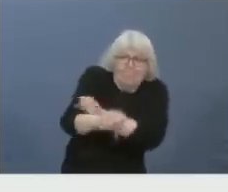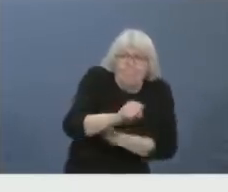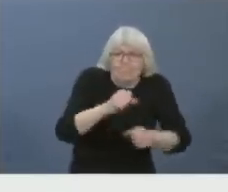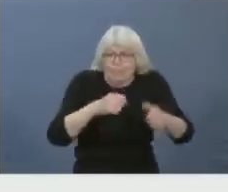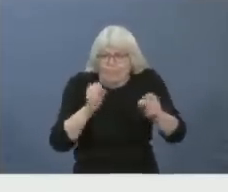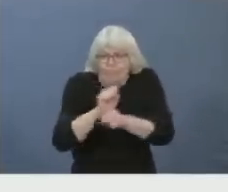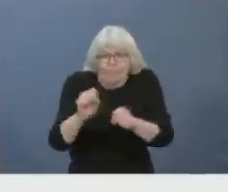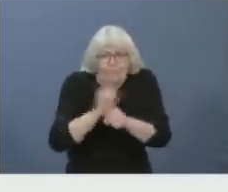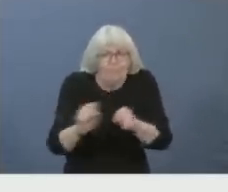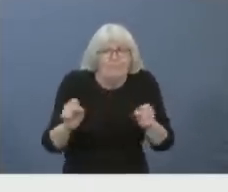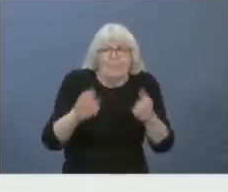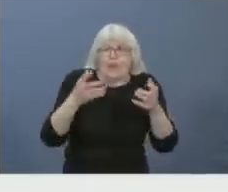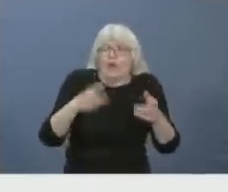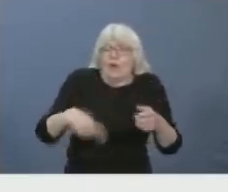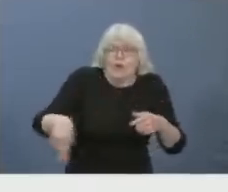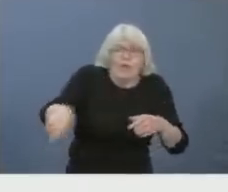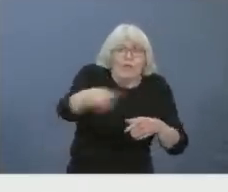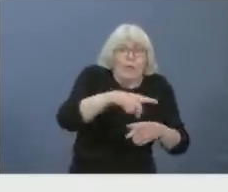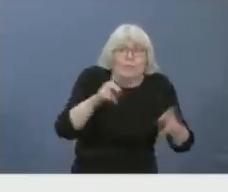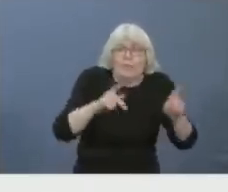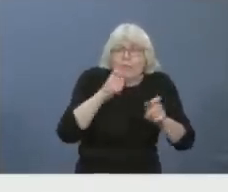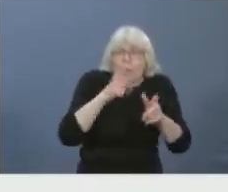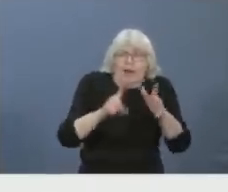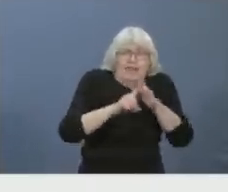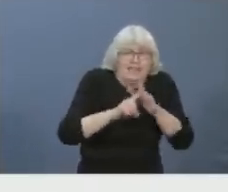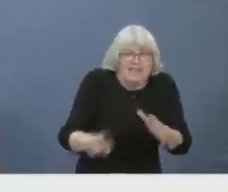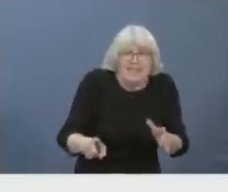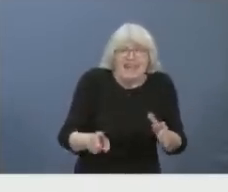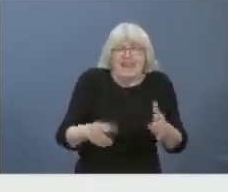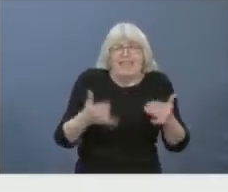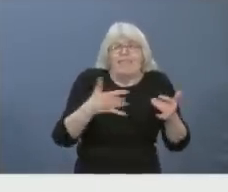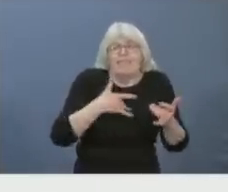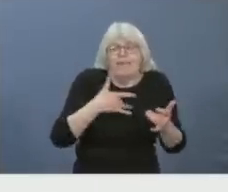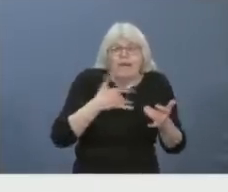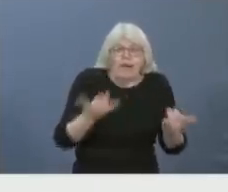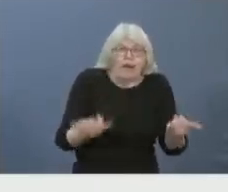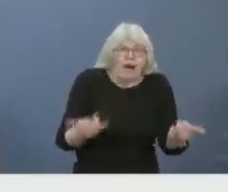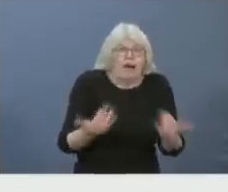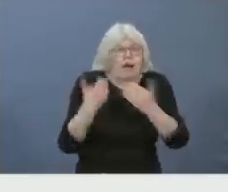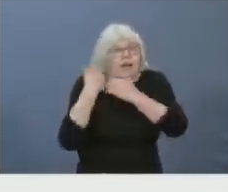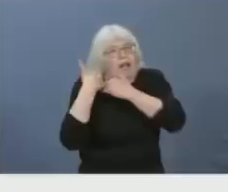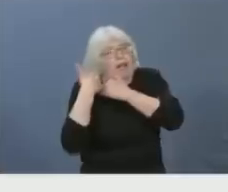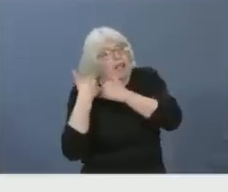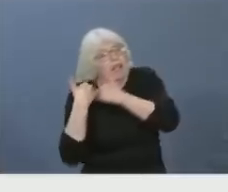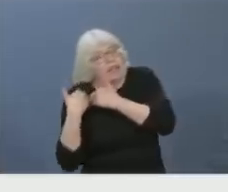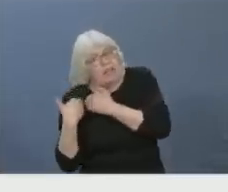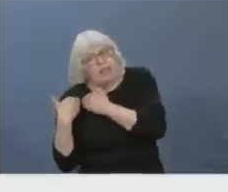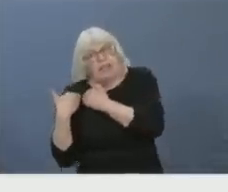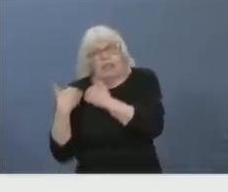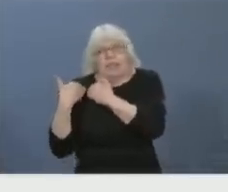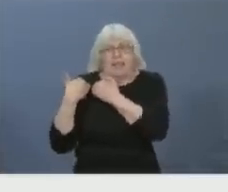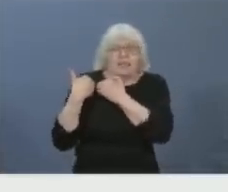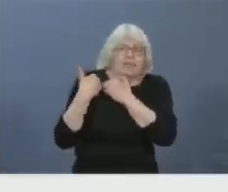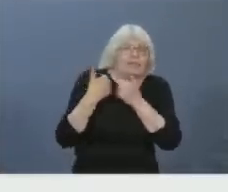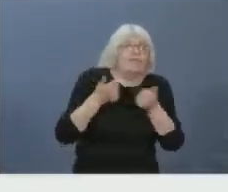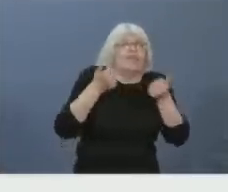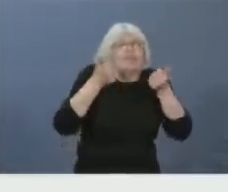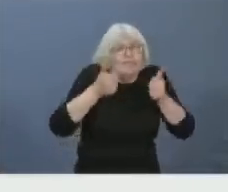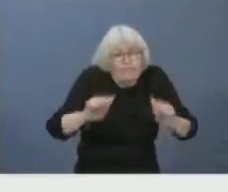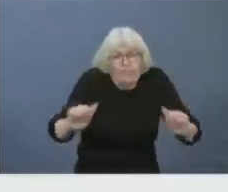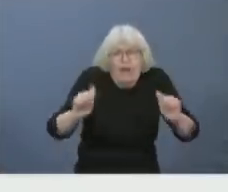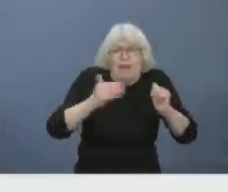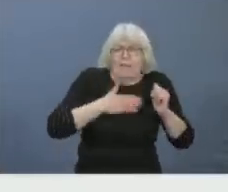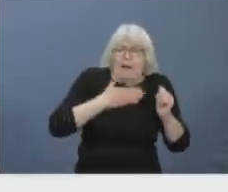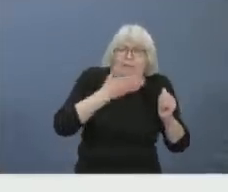we know that you have the weight of the world on your shoulders right now. I will do whatever I can to reduce any pressure points that I can from a